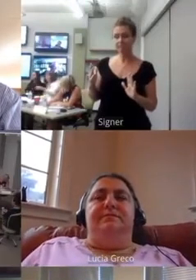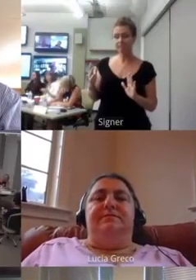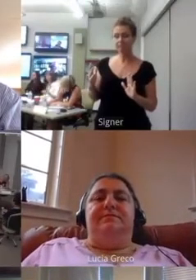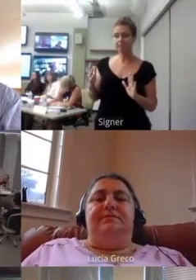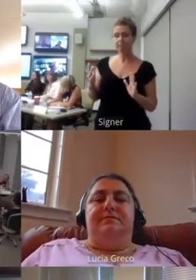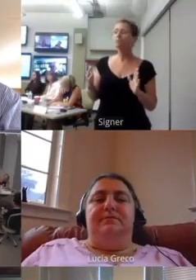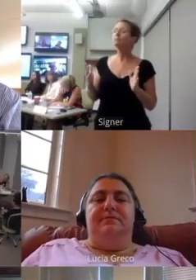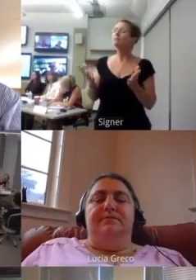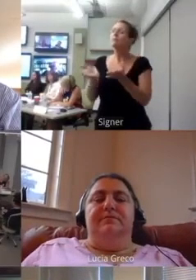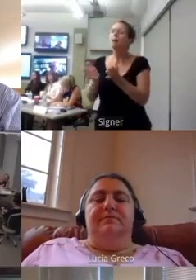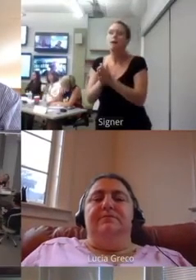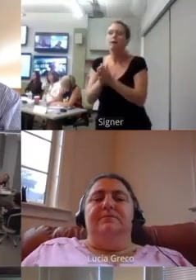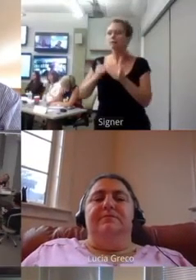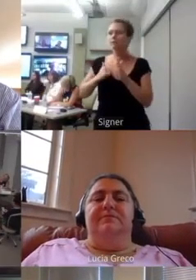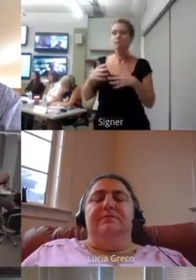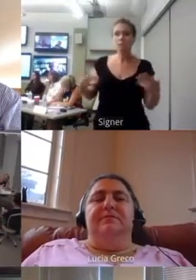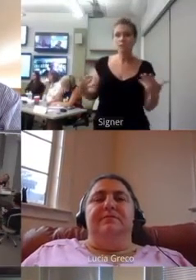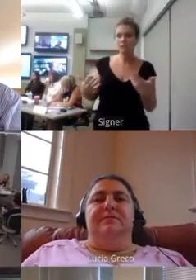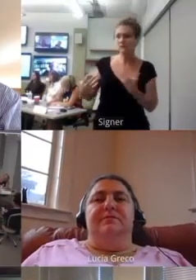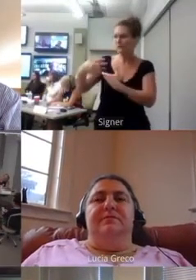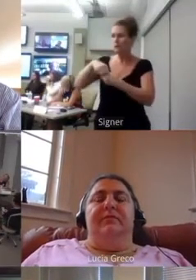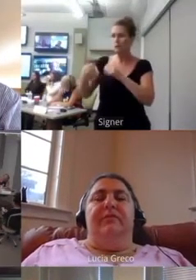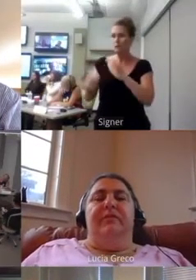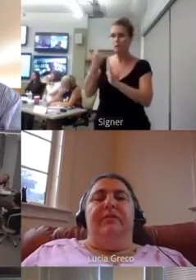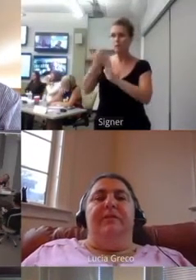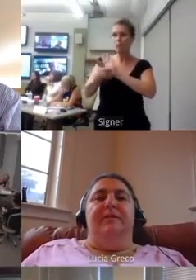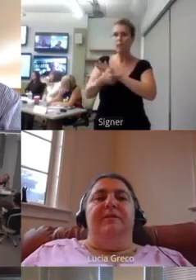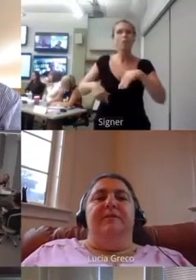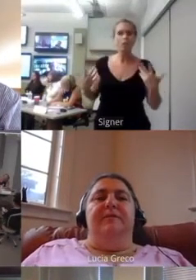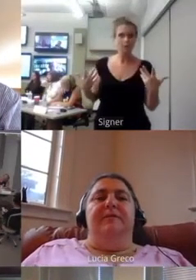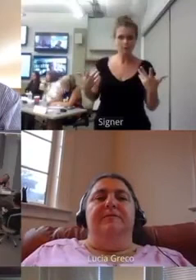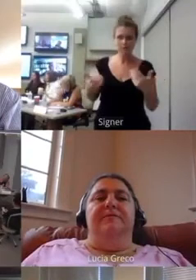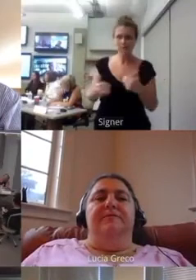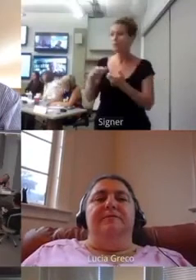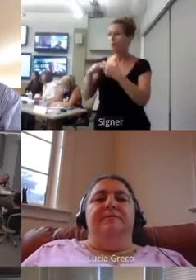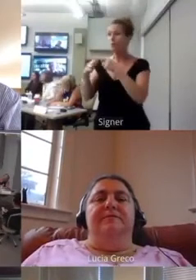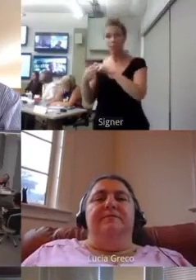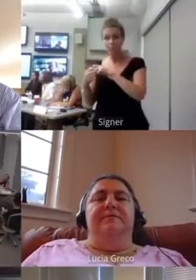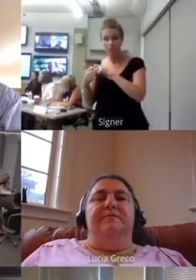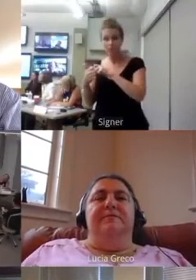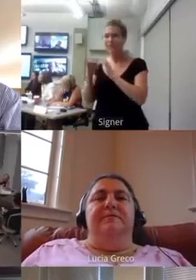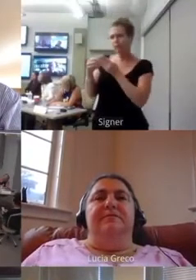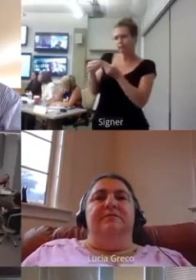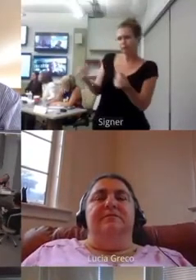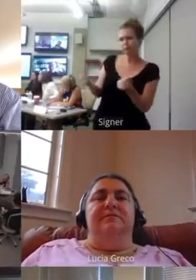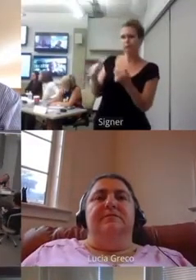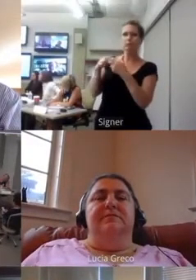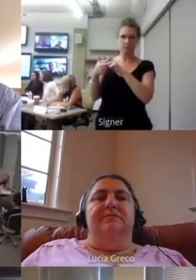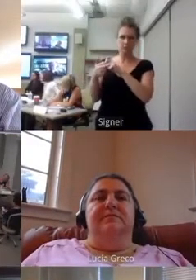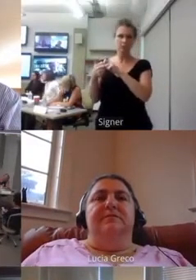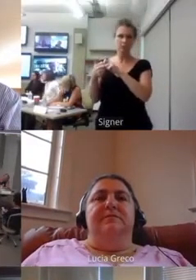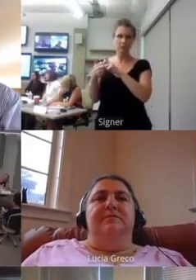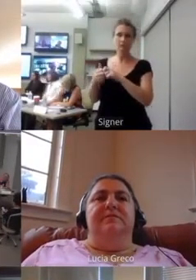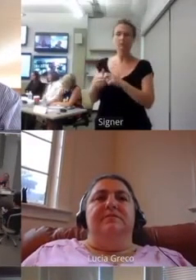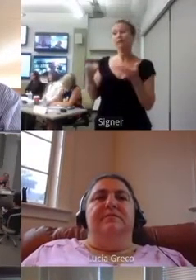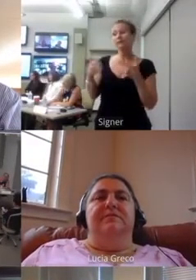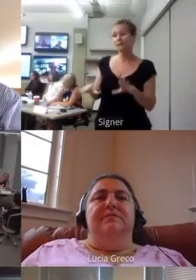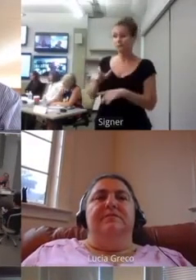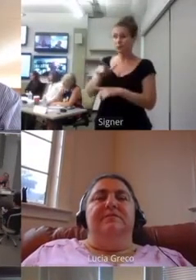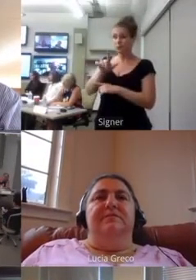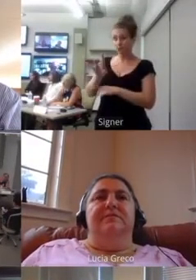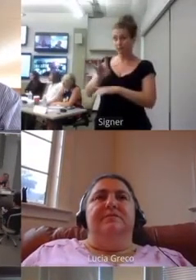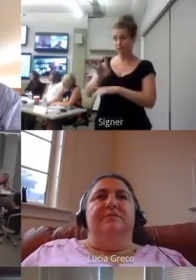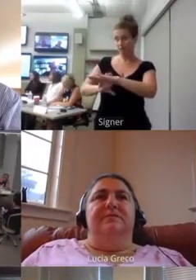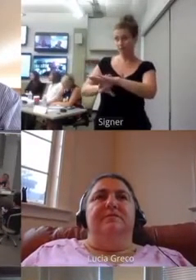act, the problems, and how to remedy the problems. We have finished 28 consultations across the